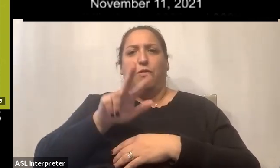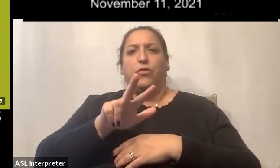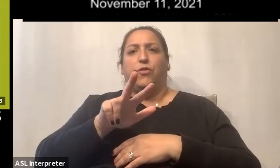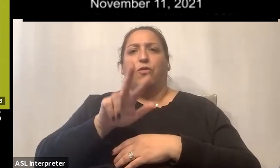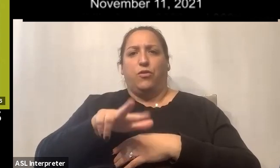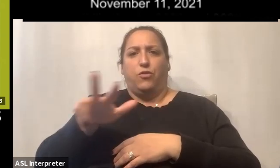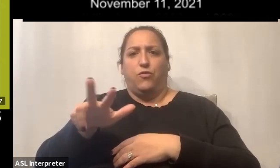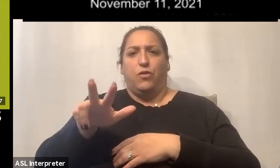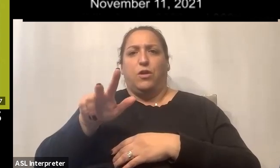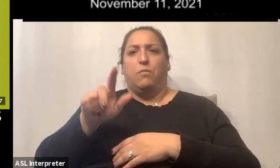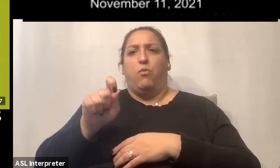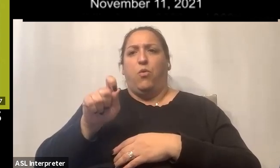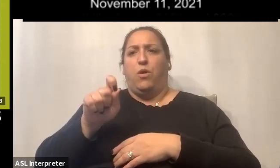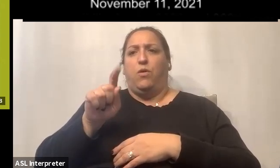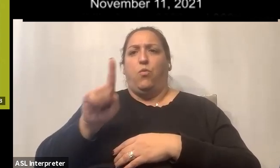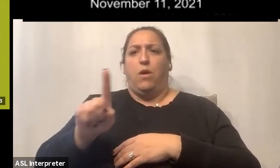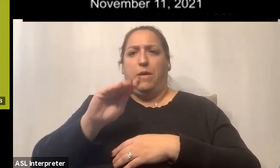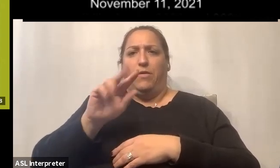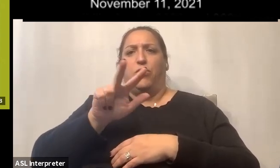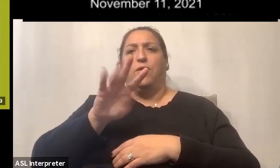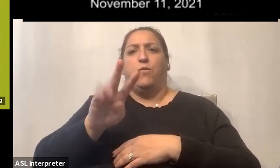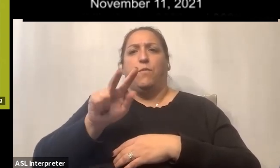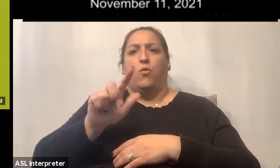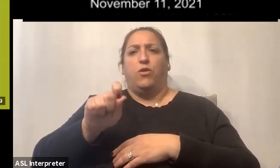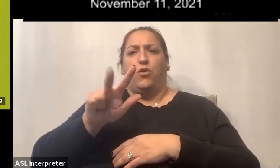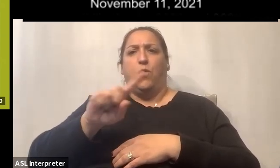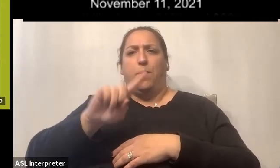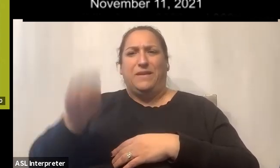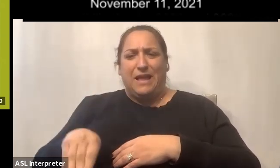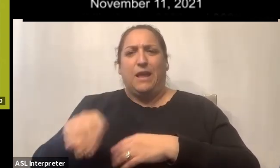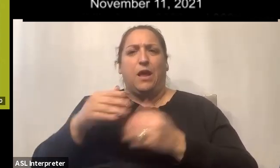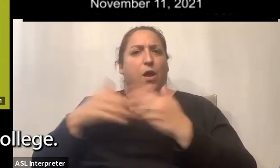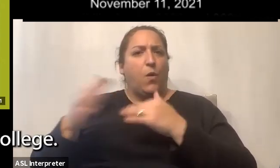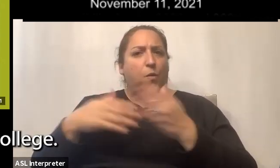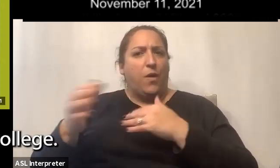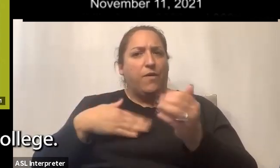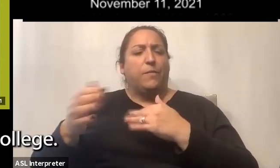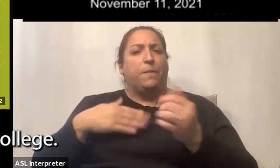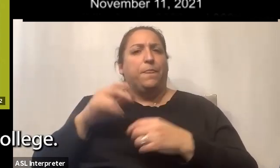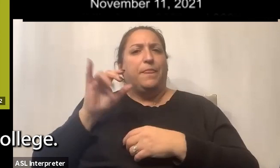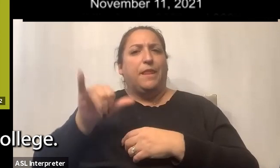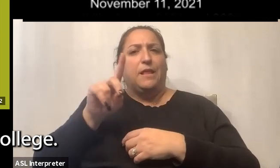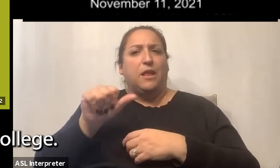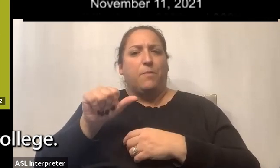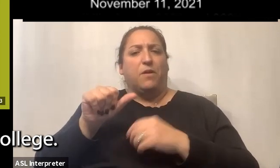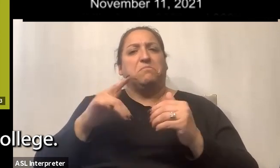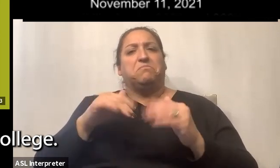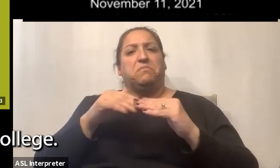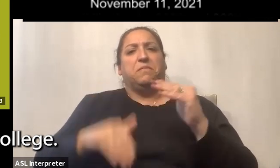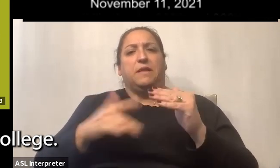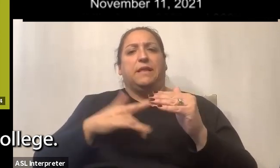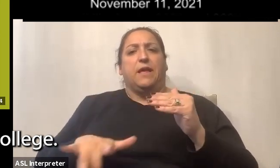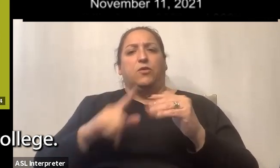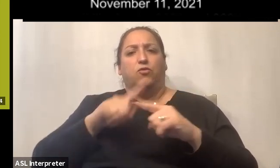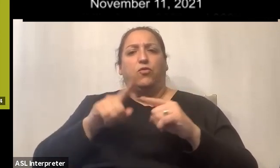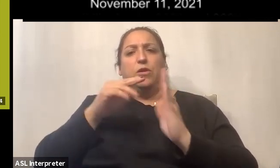34.31%, which is higher than students in the general population. However, in spite of this, autistic students are less likely to enroll in a 2-year